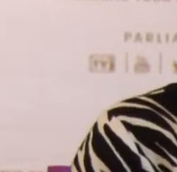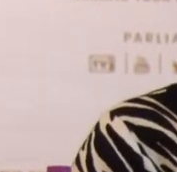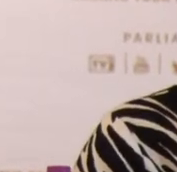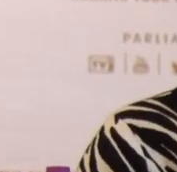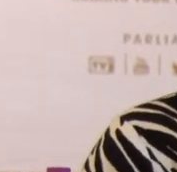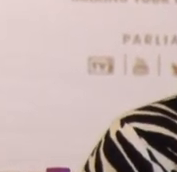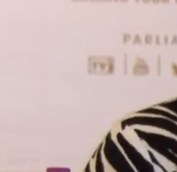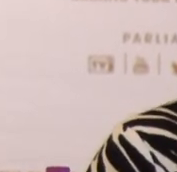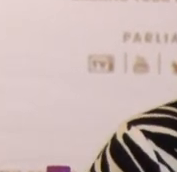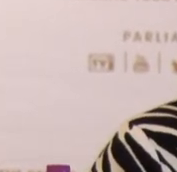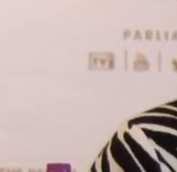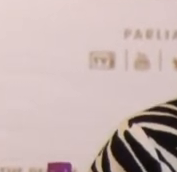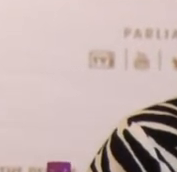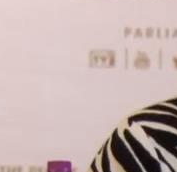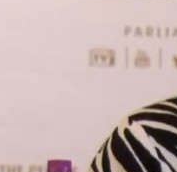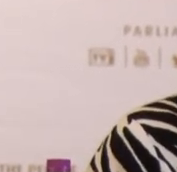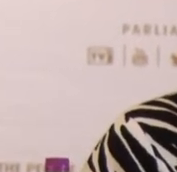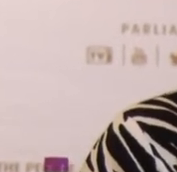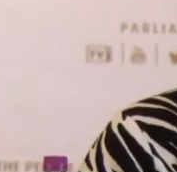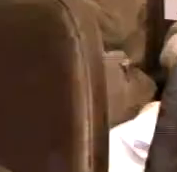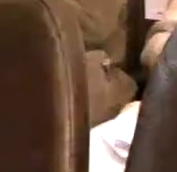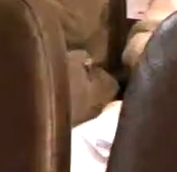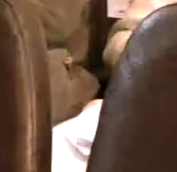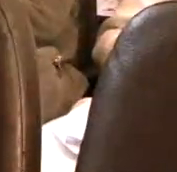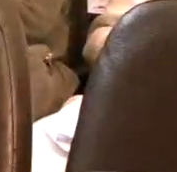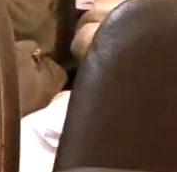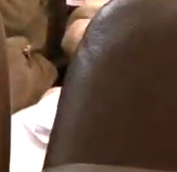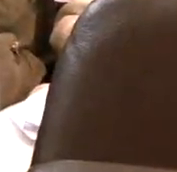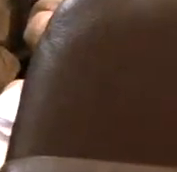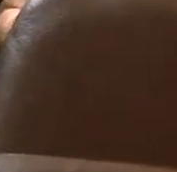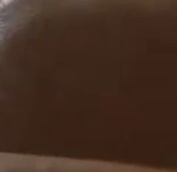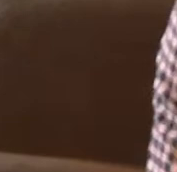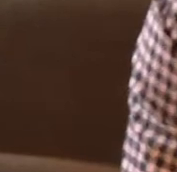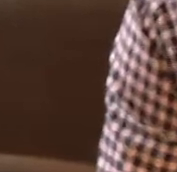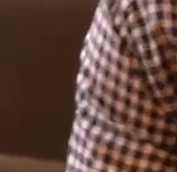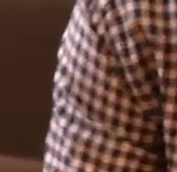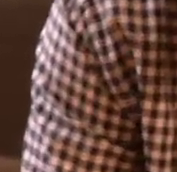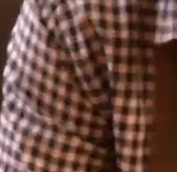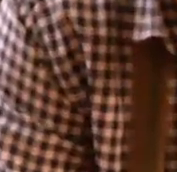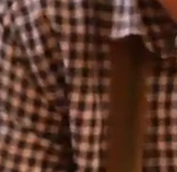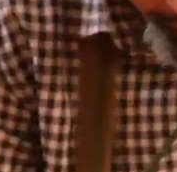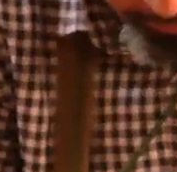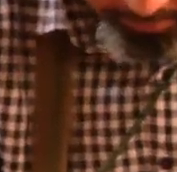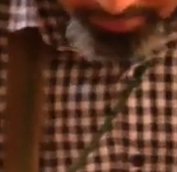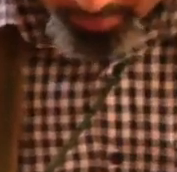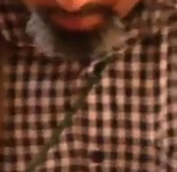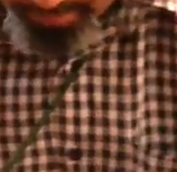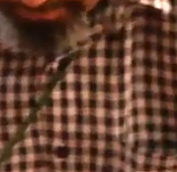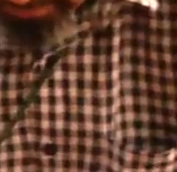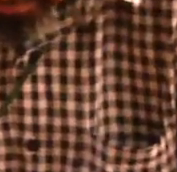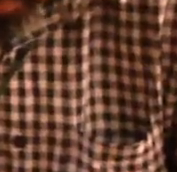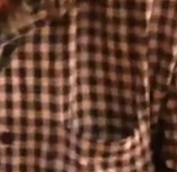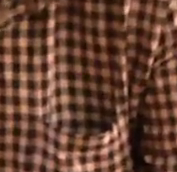with a prayer for us and to come to the fall